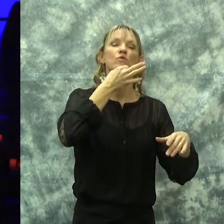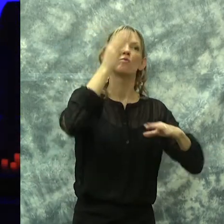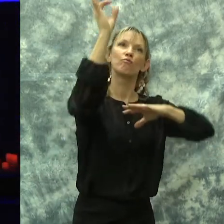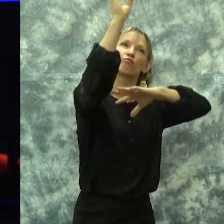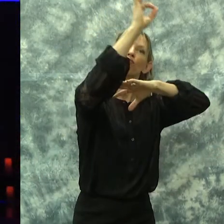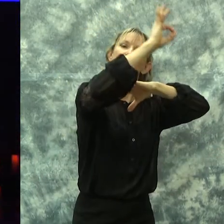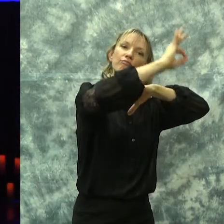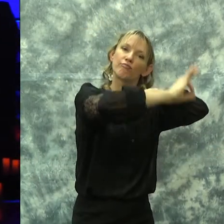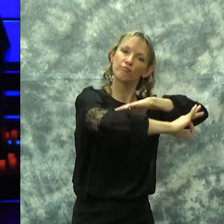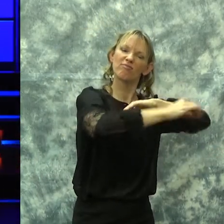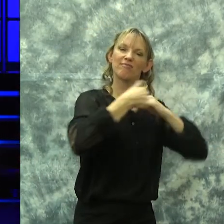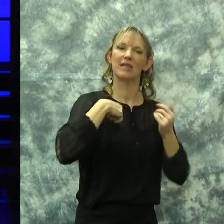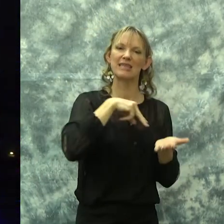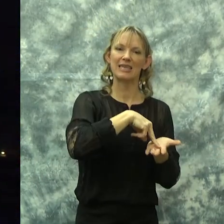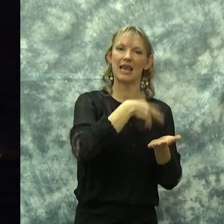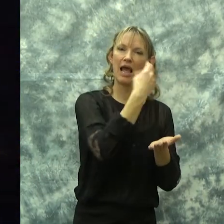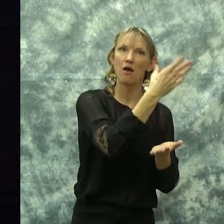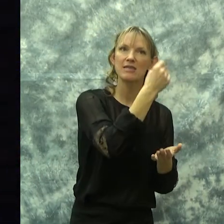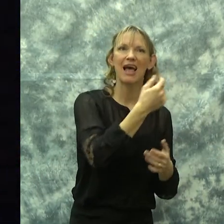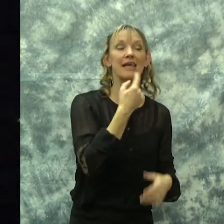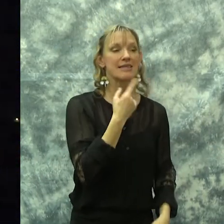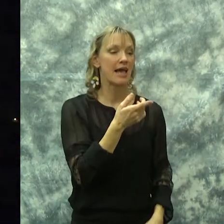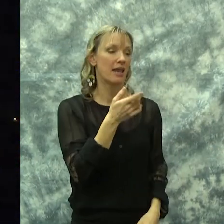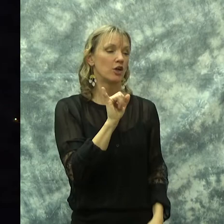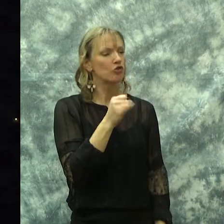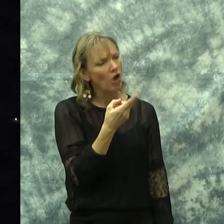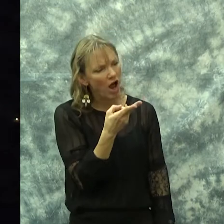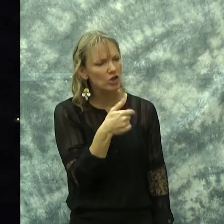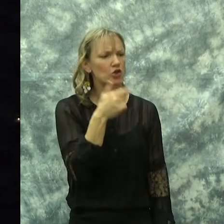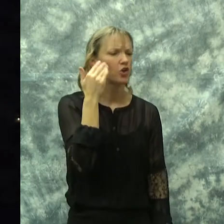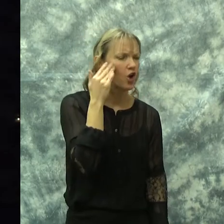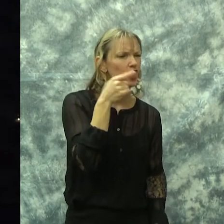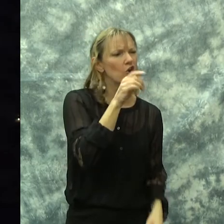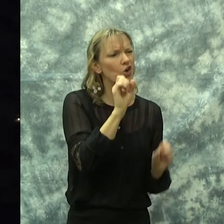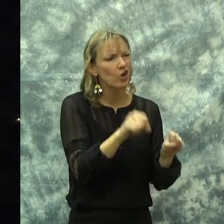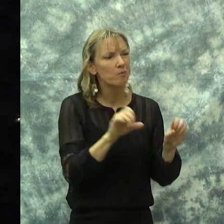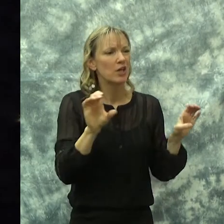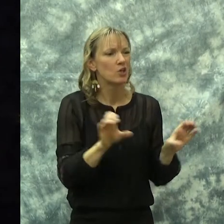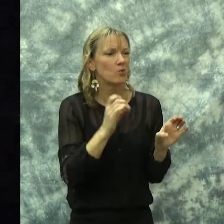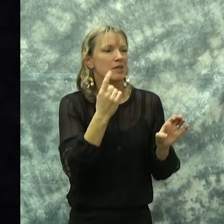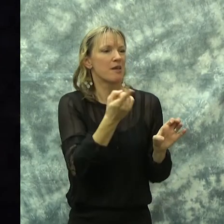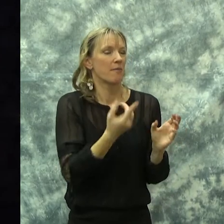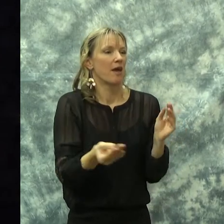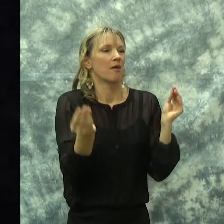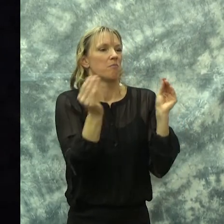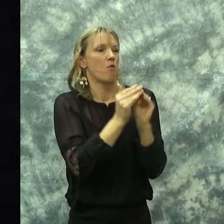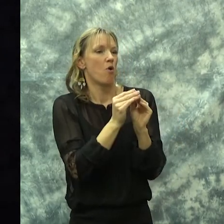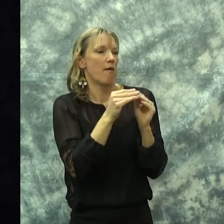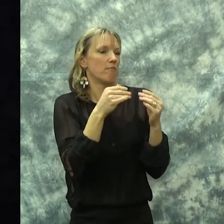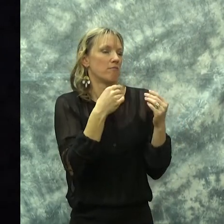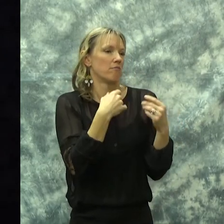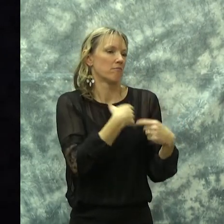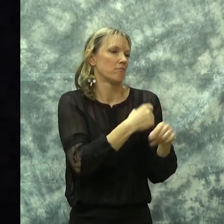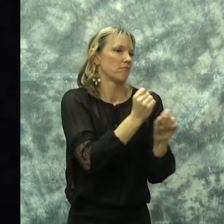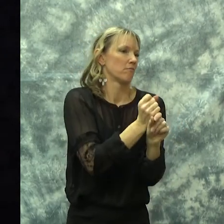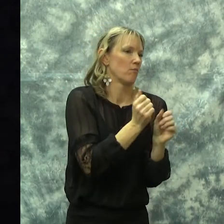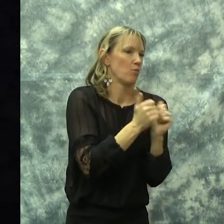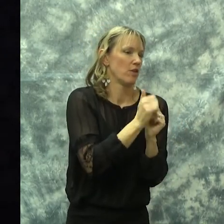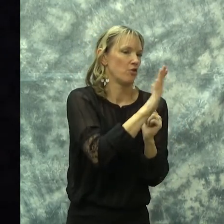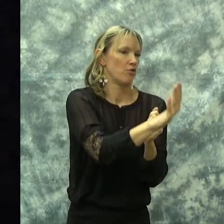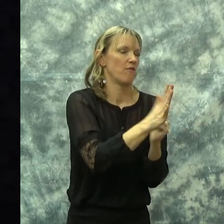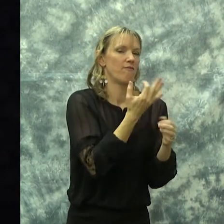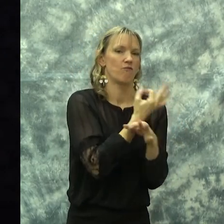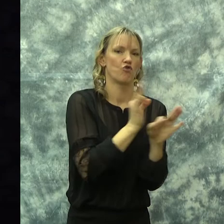set. And I said to myself, Josh, you know, you could be doing something more constructive with your free